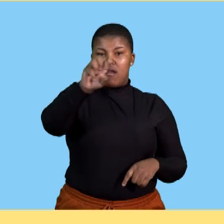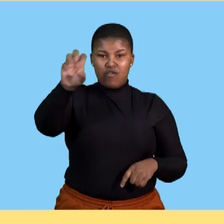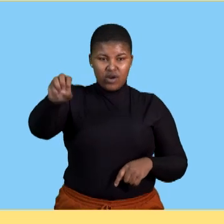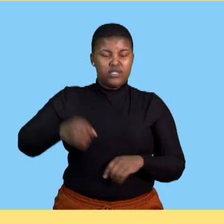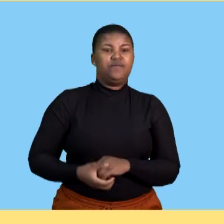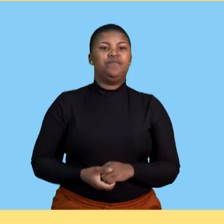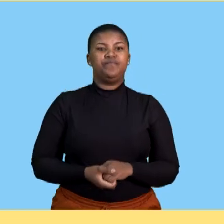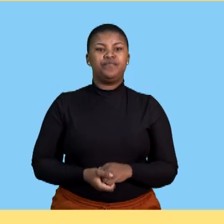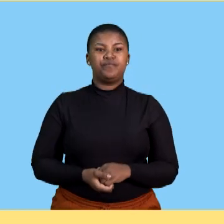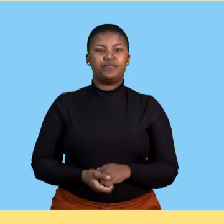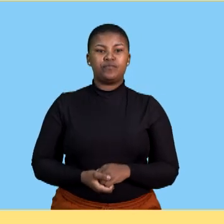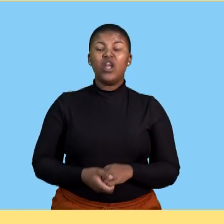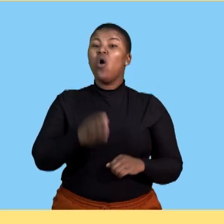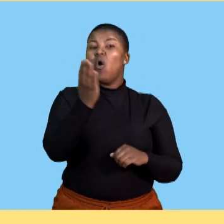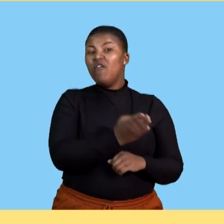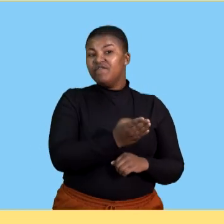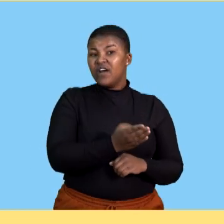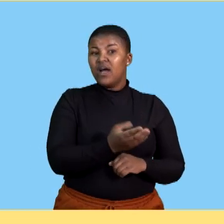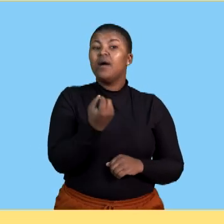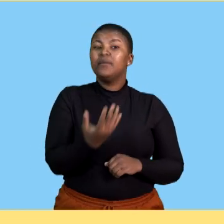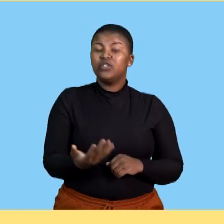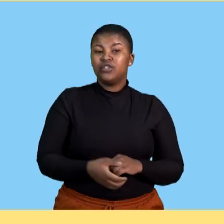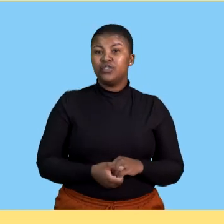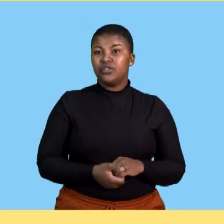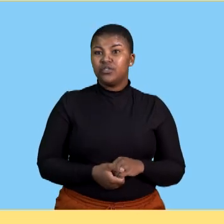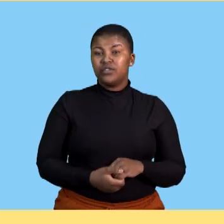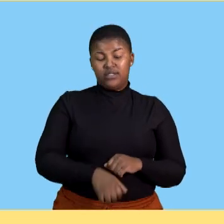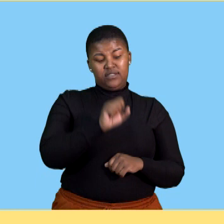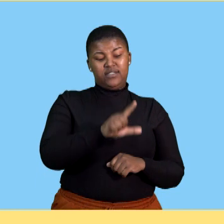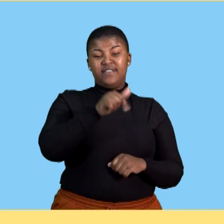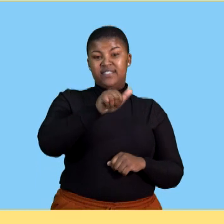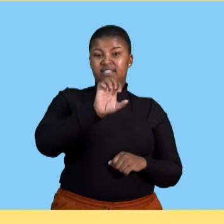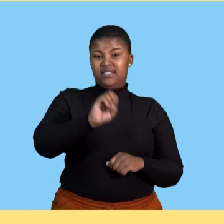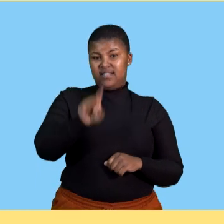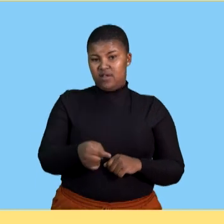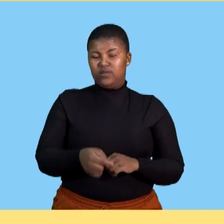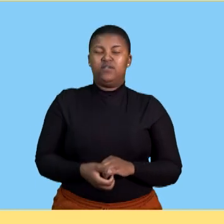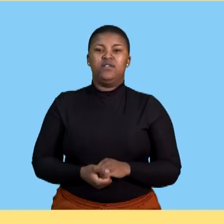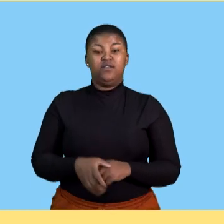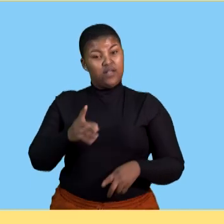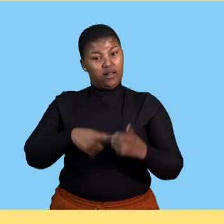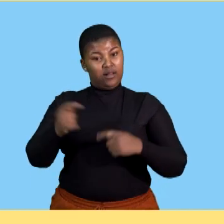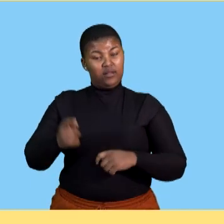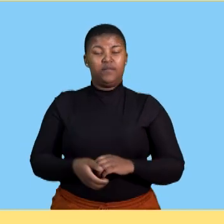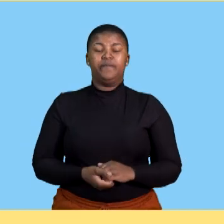61,900, over sales, which is 760,000.